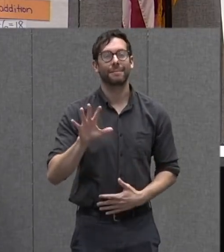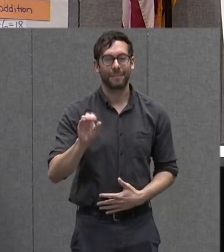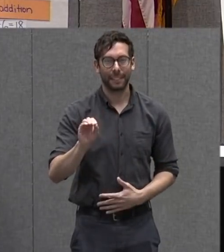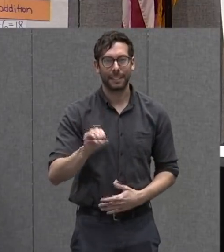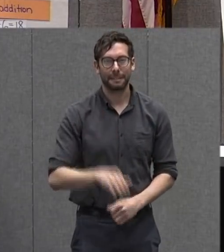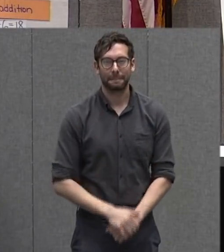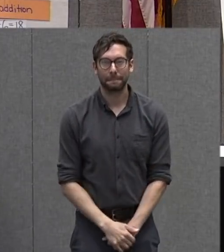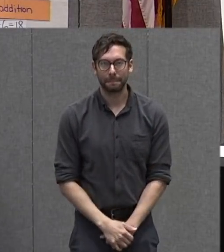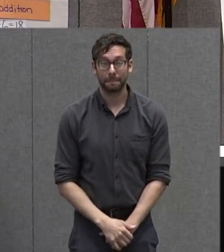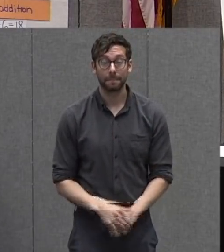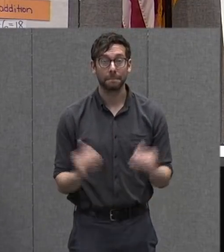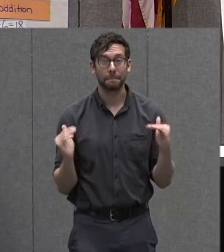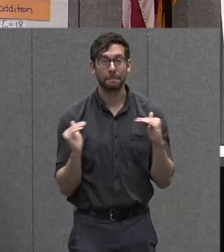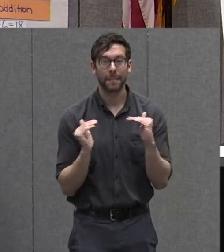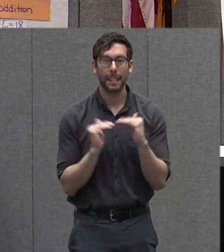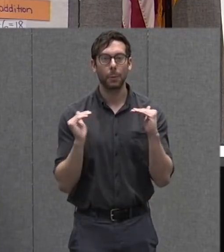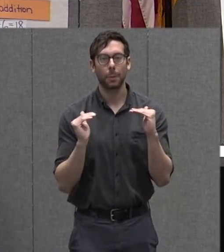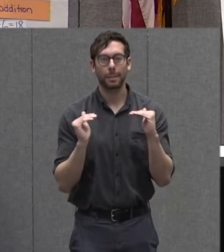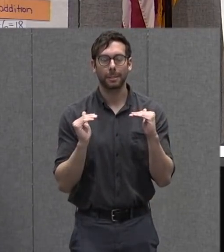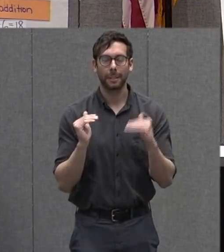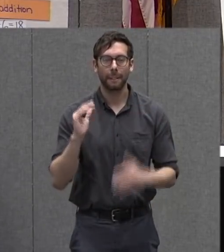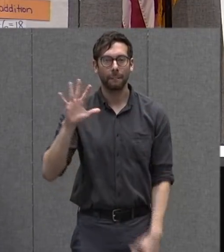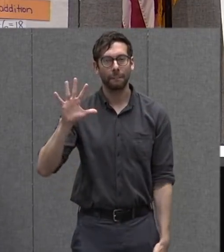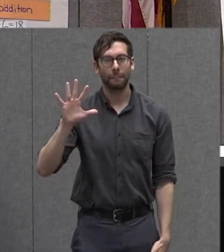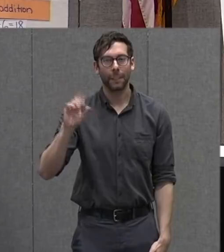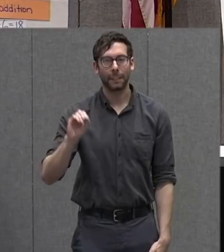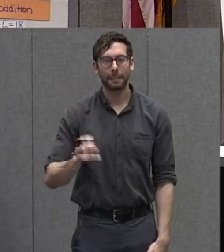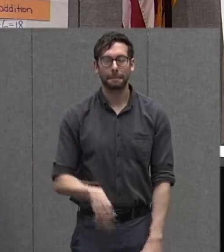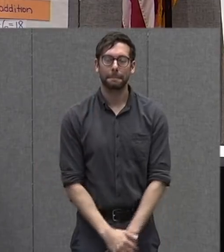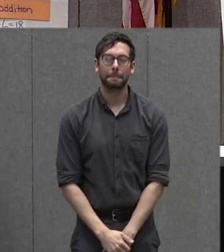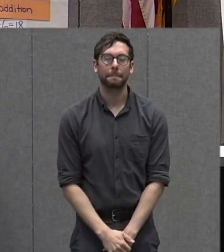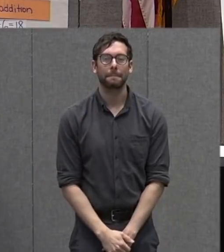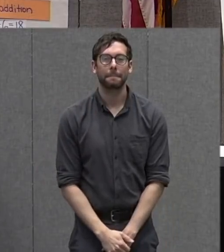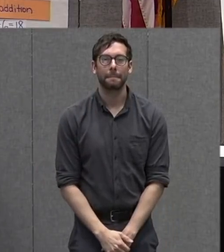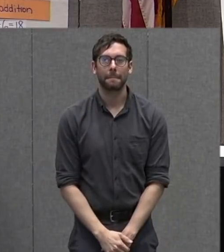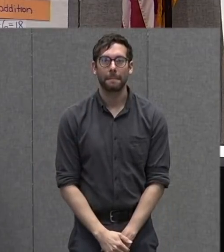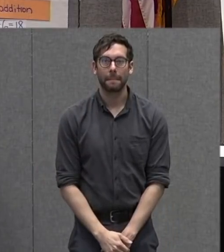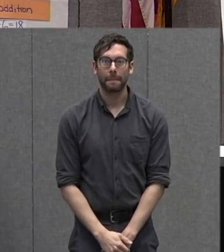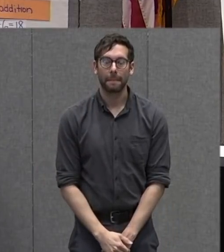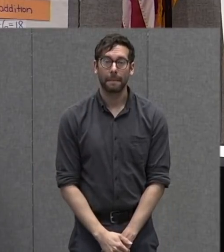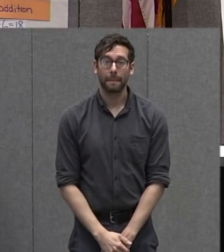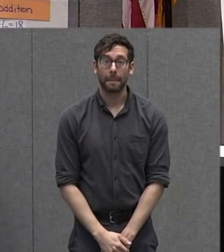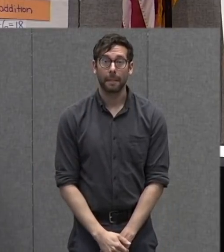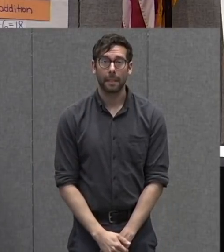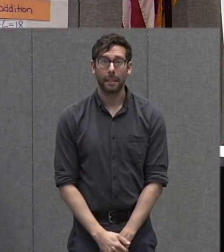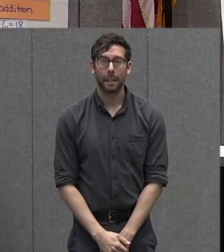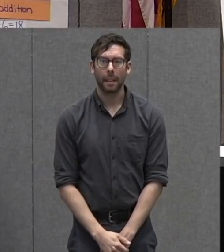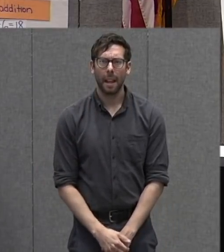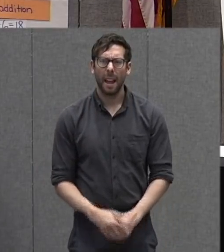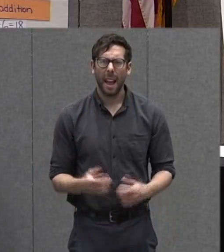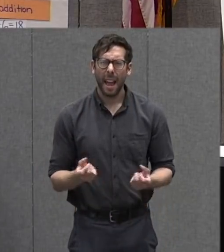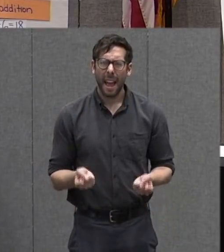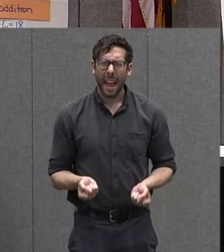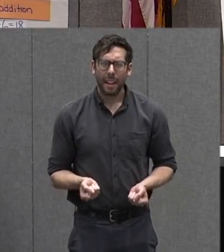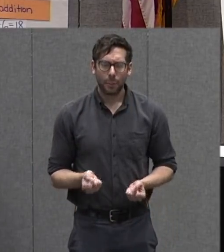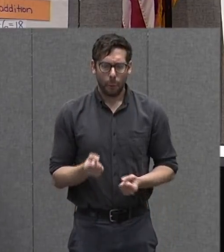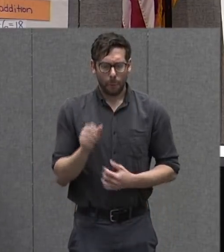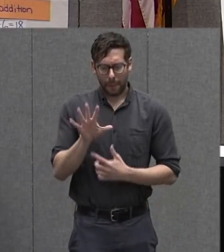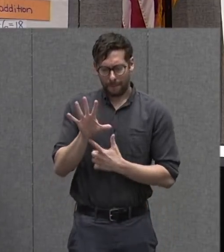Equals 50. So how many 5s then are there in